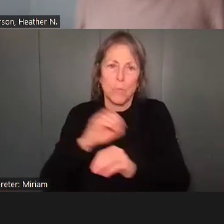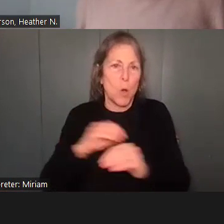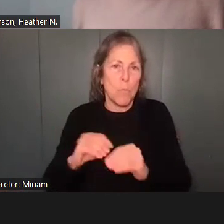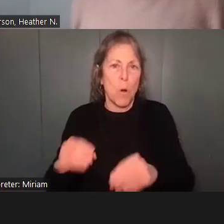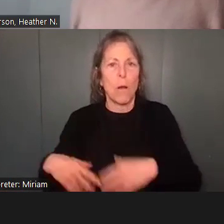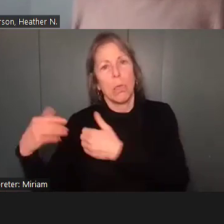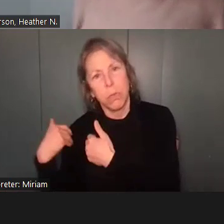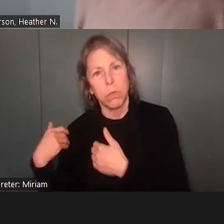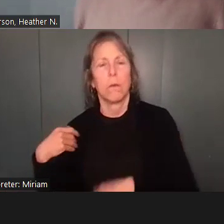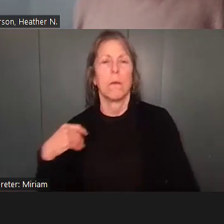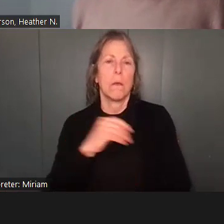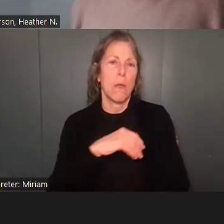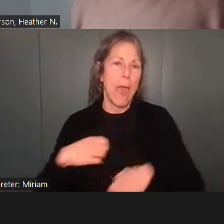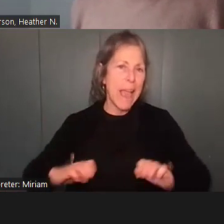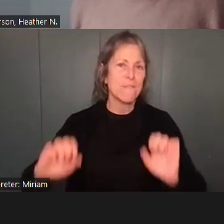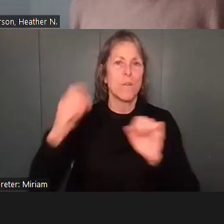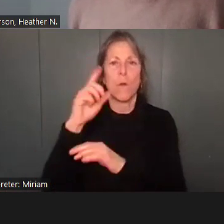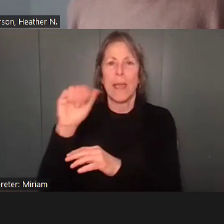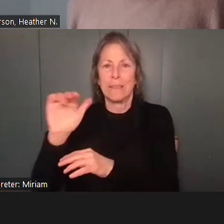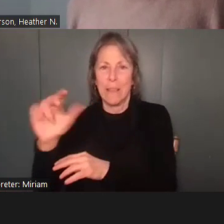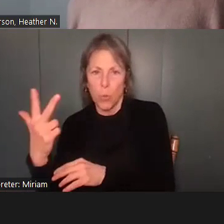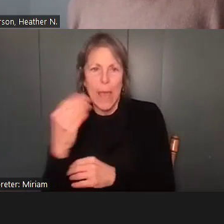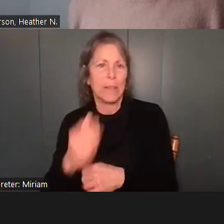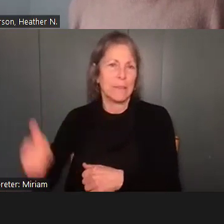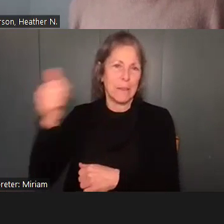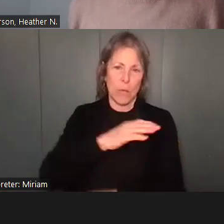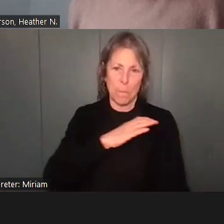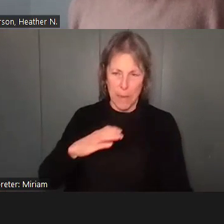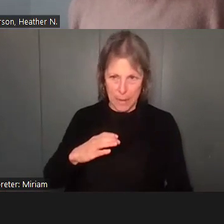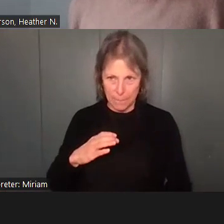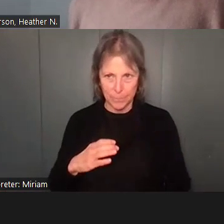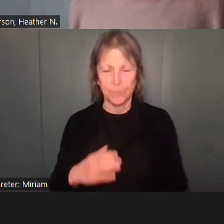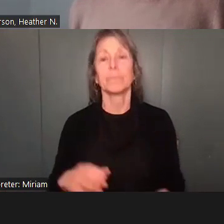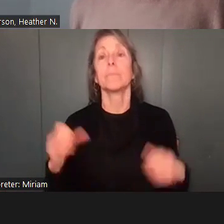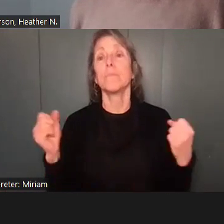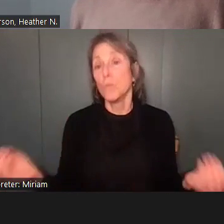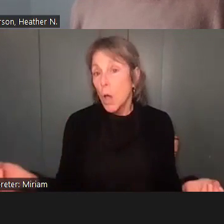to do both AC3 and the steering committee. So having said all that,